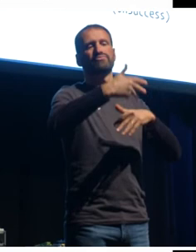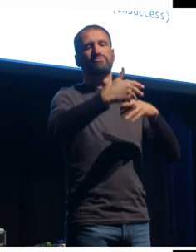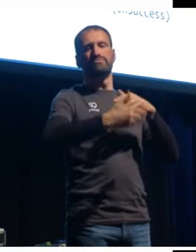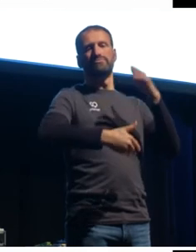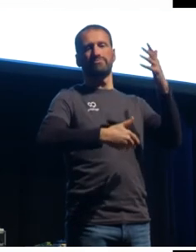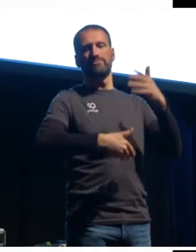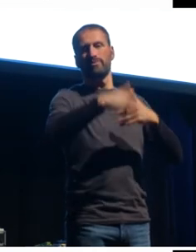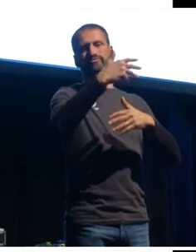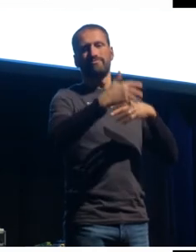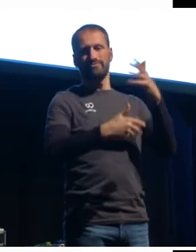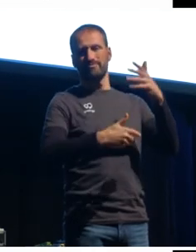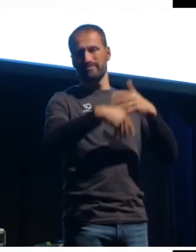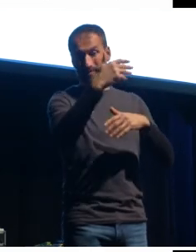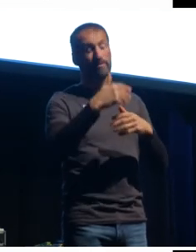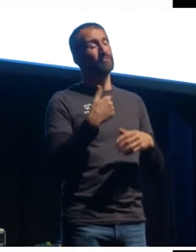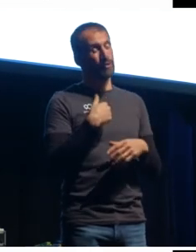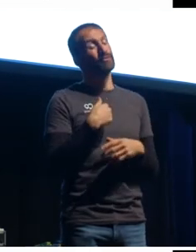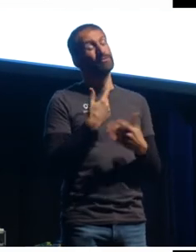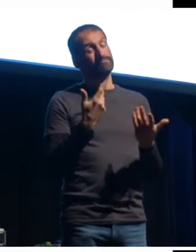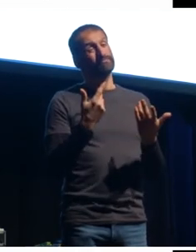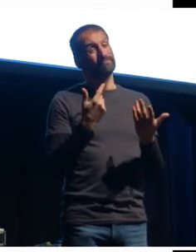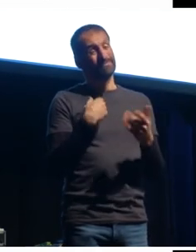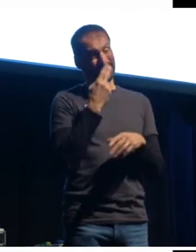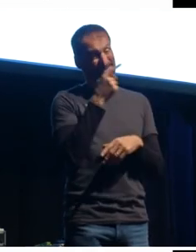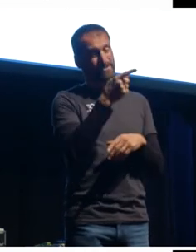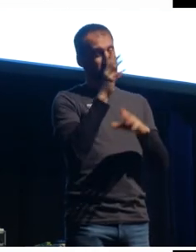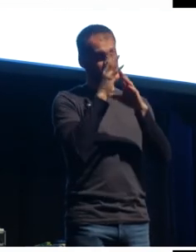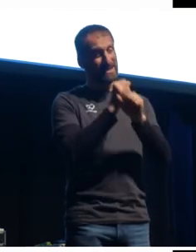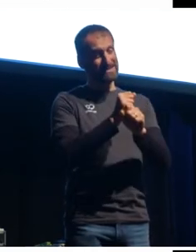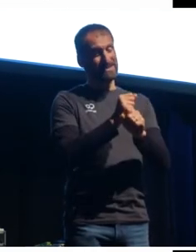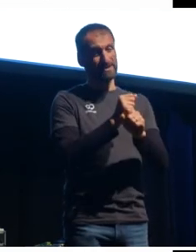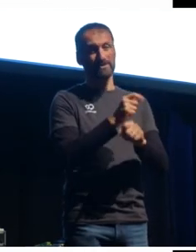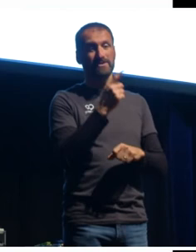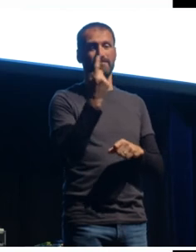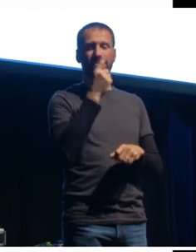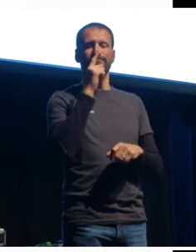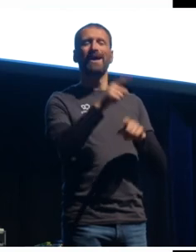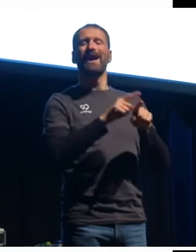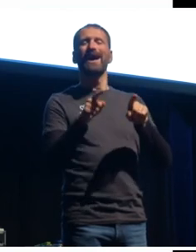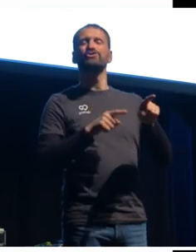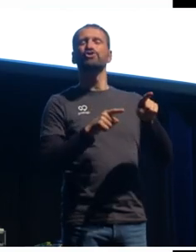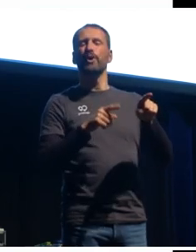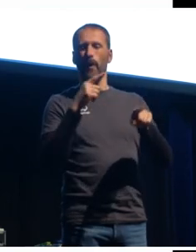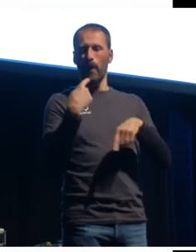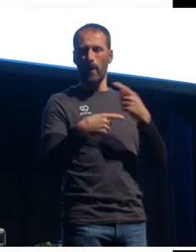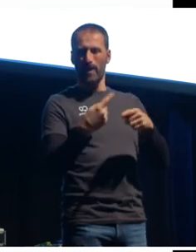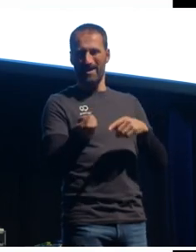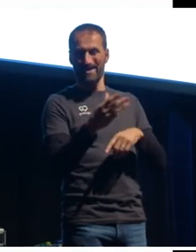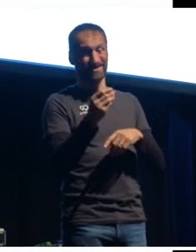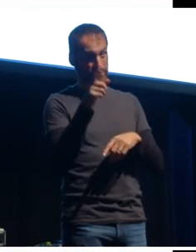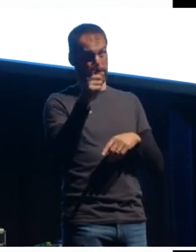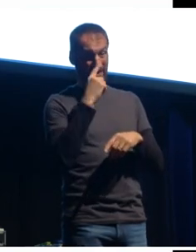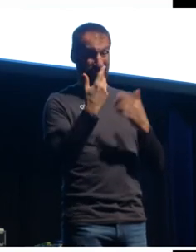load. Another thing that I think is fascinating, especially when you look at async await, is that writing code like